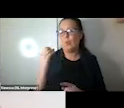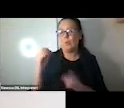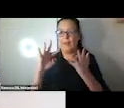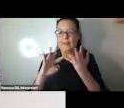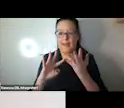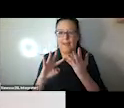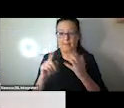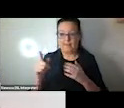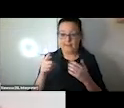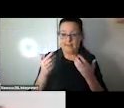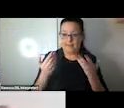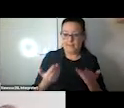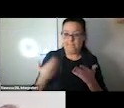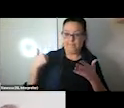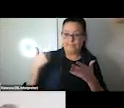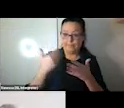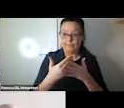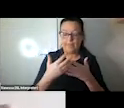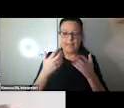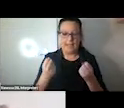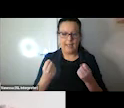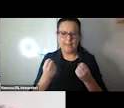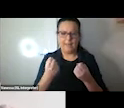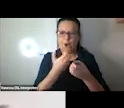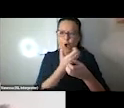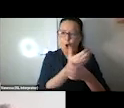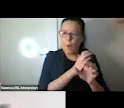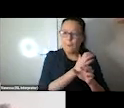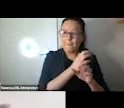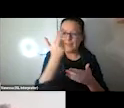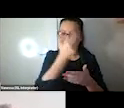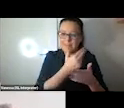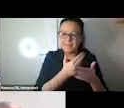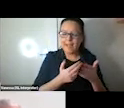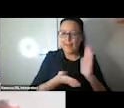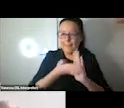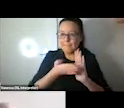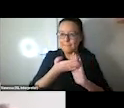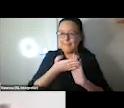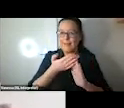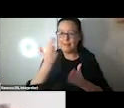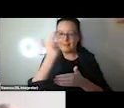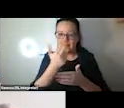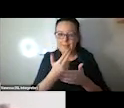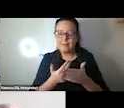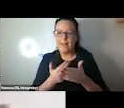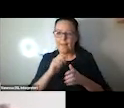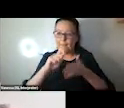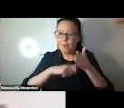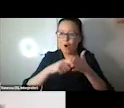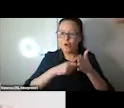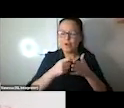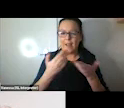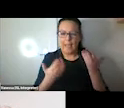has undertaken a variety of urban design and building design research projects, examining how